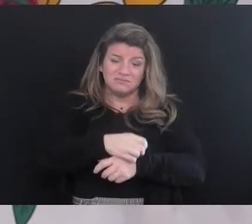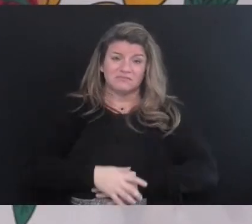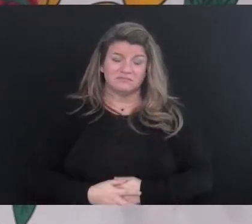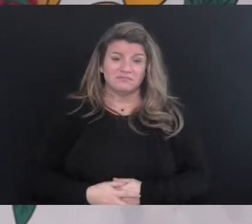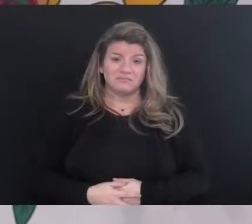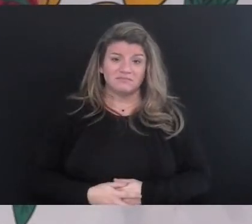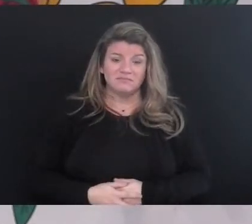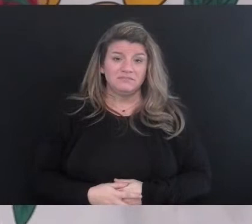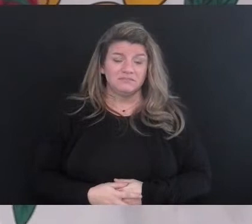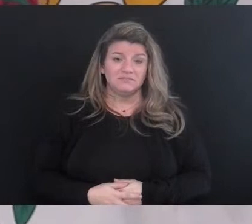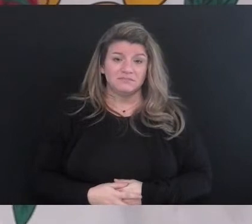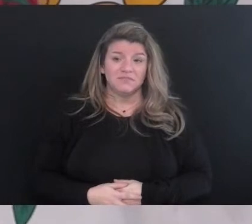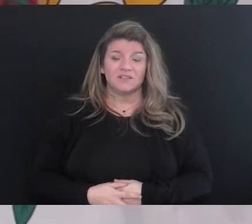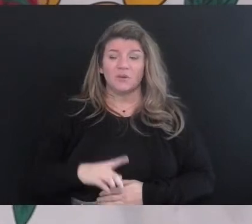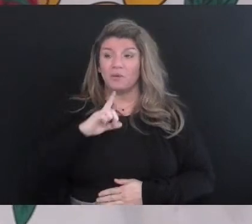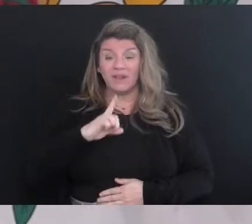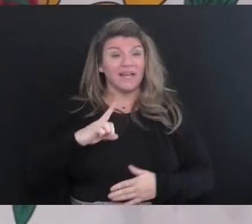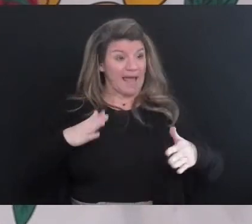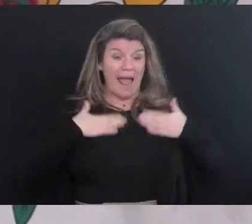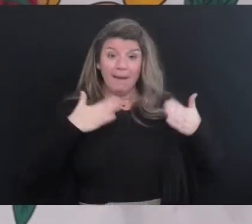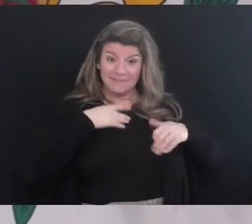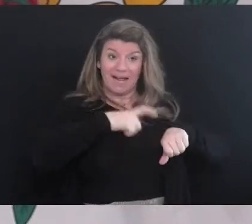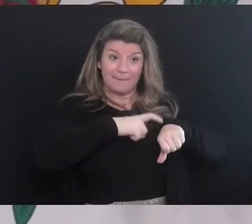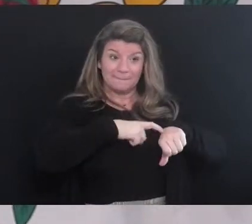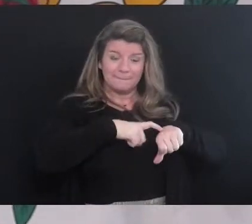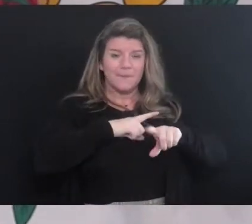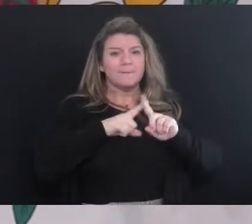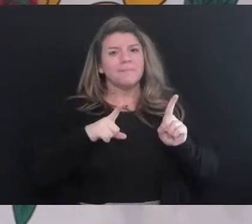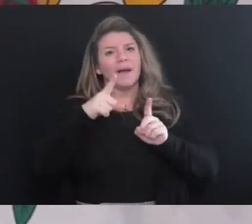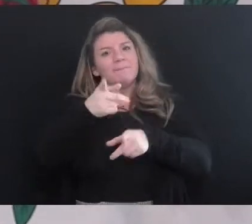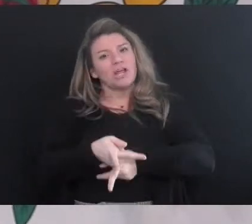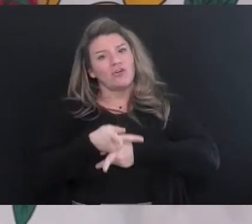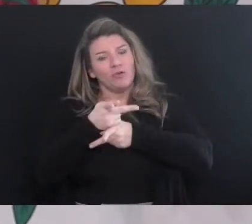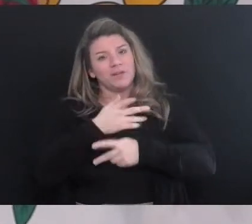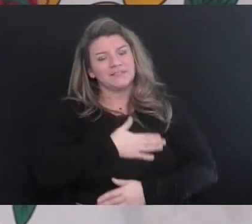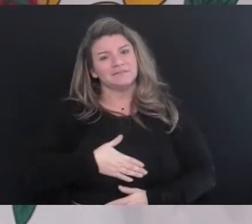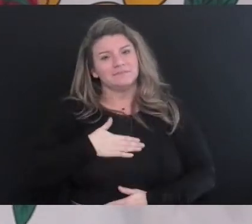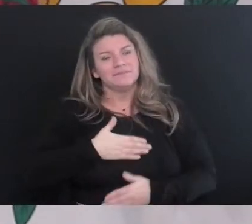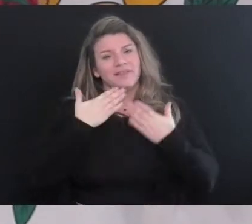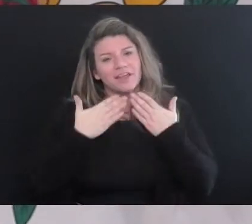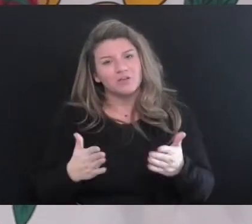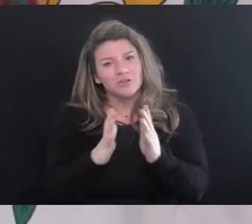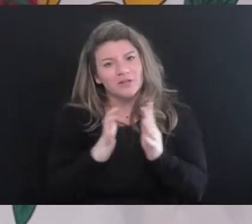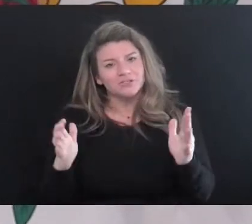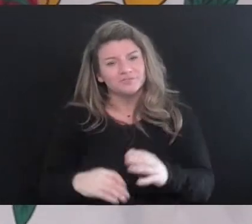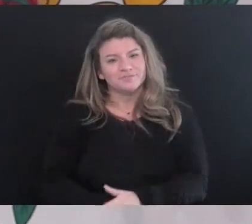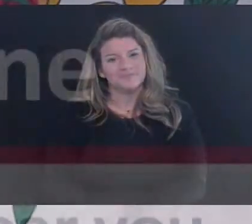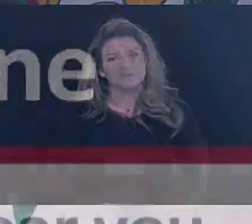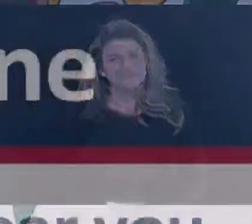So nevertheless, a joyful time, but be a little more careful. Thank you so much.